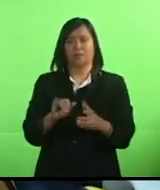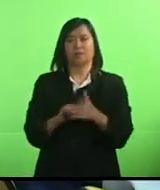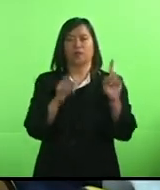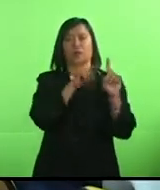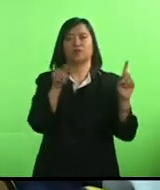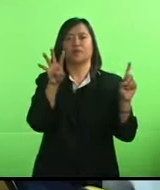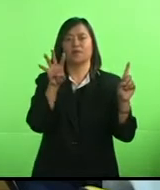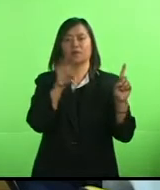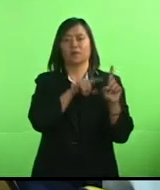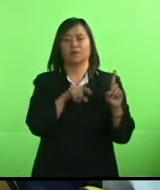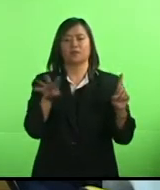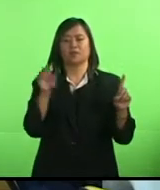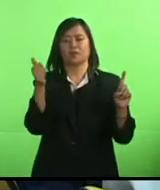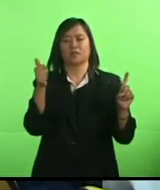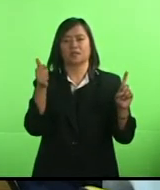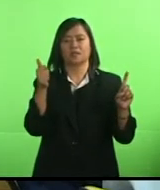1 to 4 ke, 1 to 10 ke?